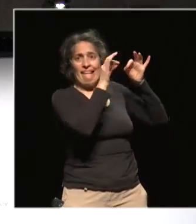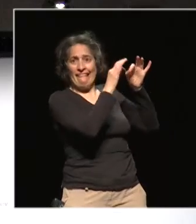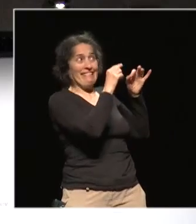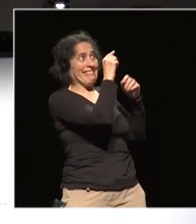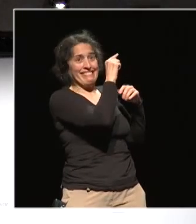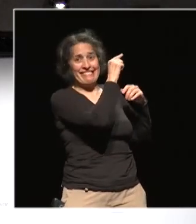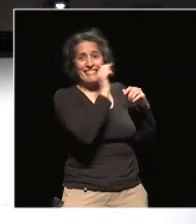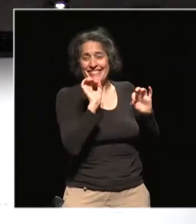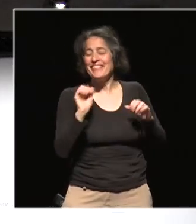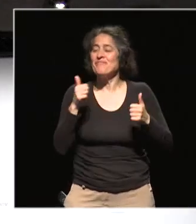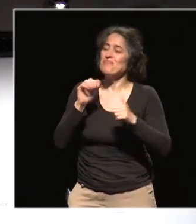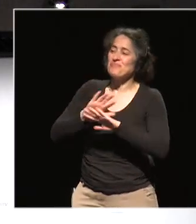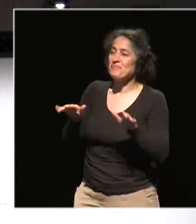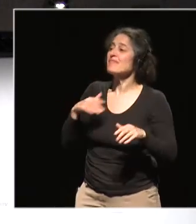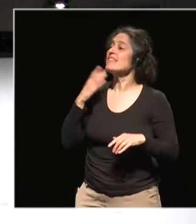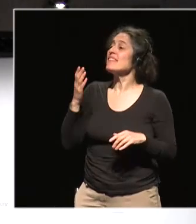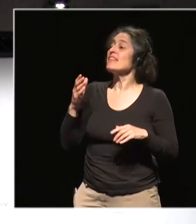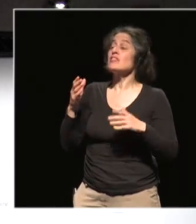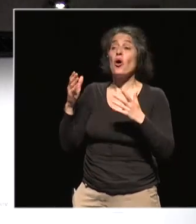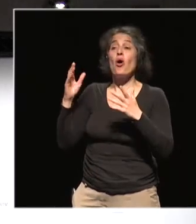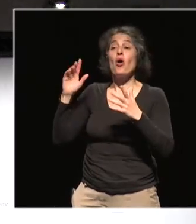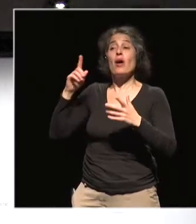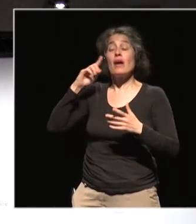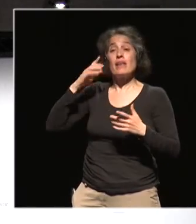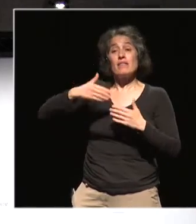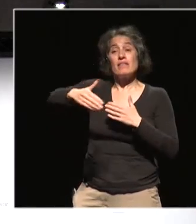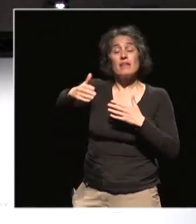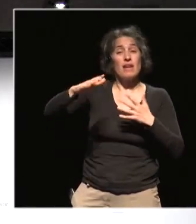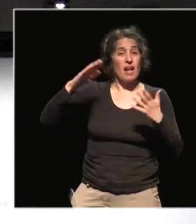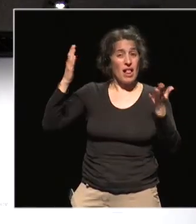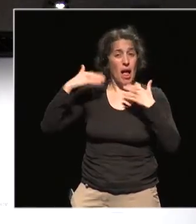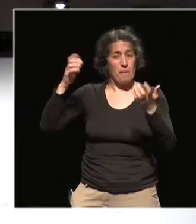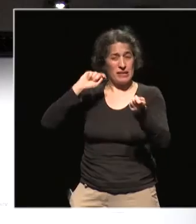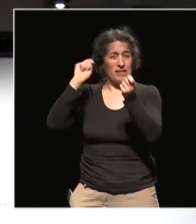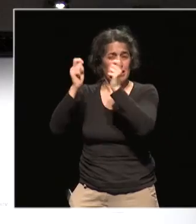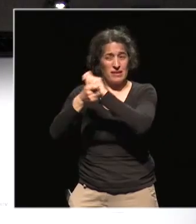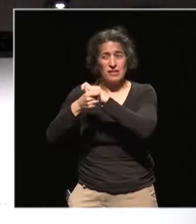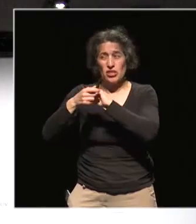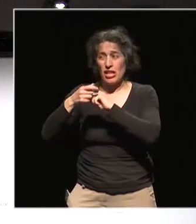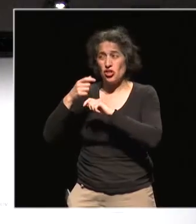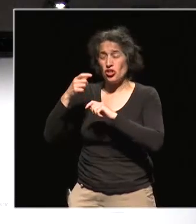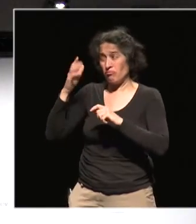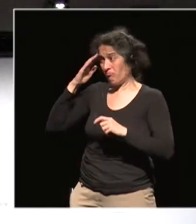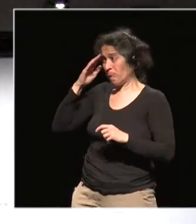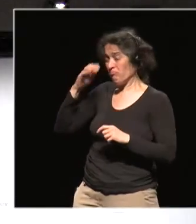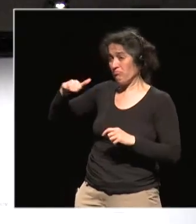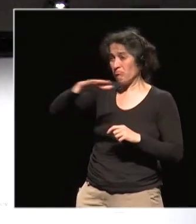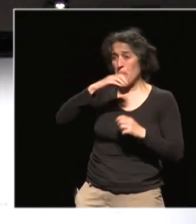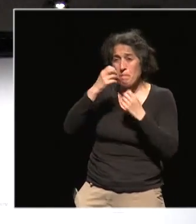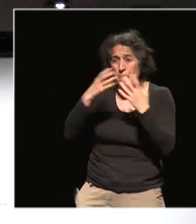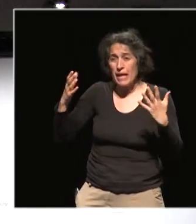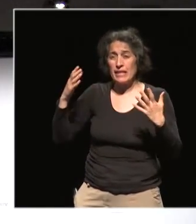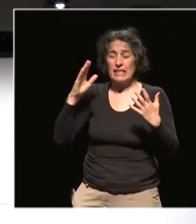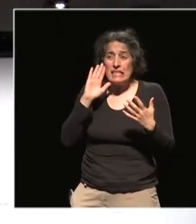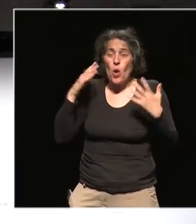politically the catastrophist approach to climate change, which we often hear. Our islands are at risk,